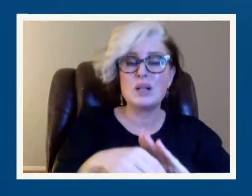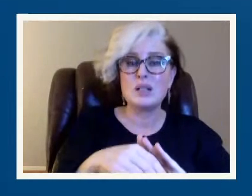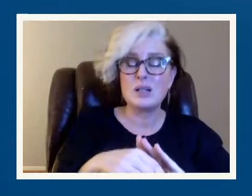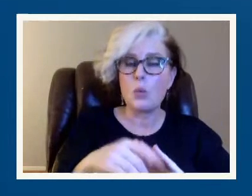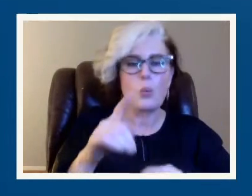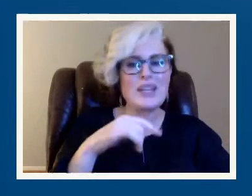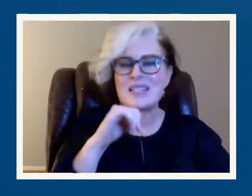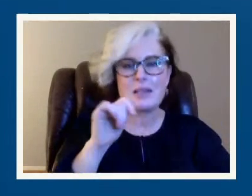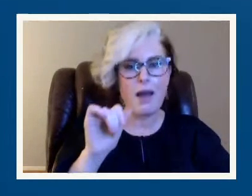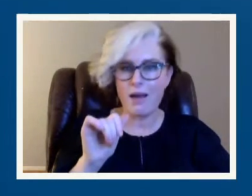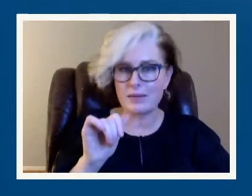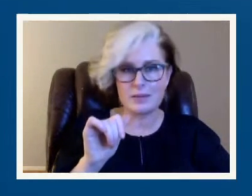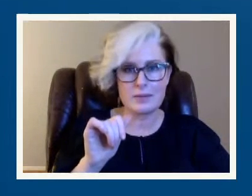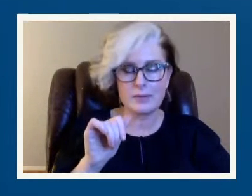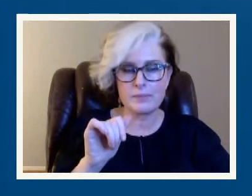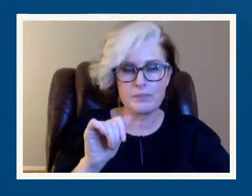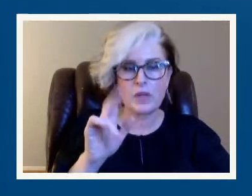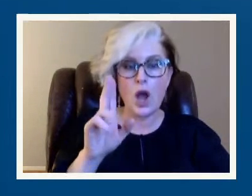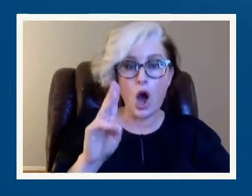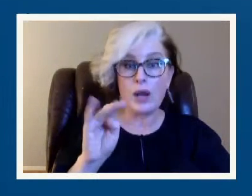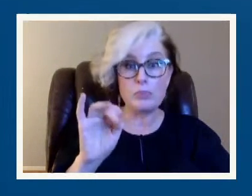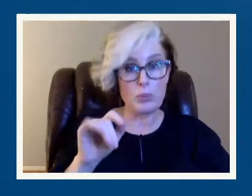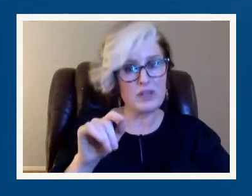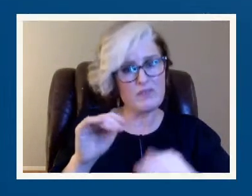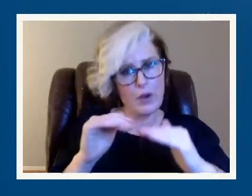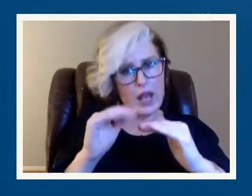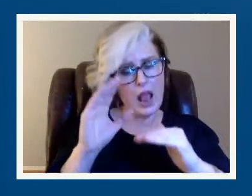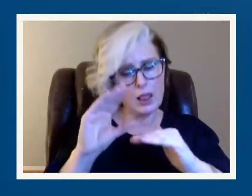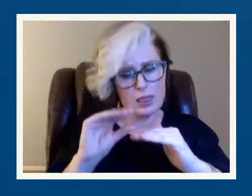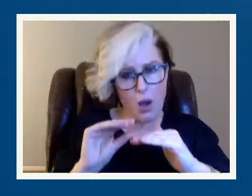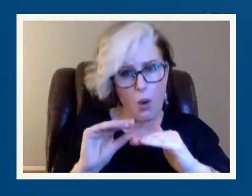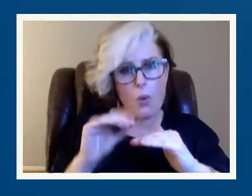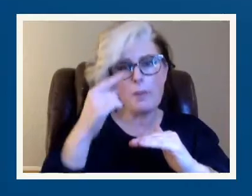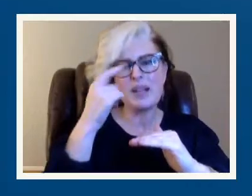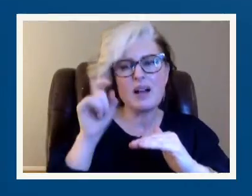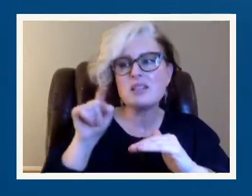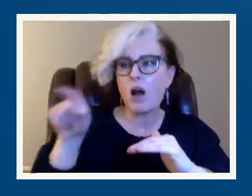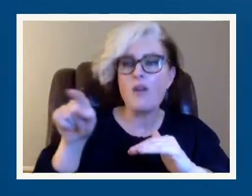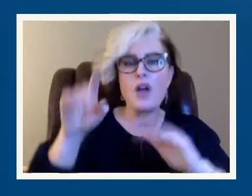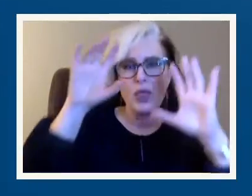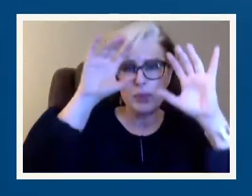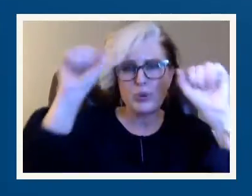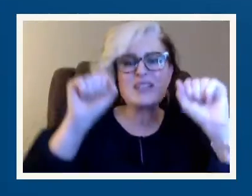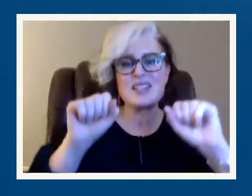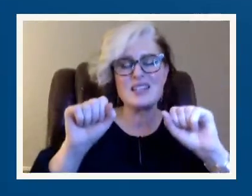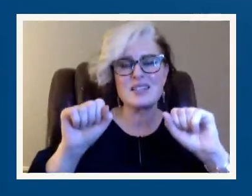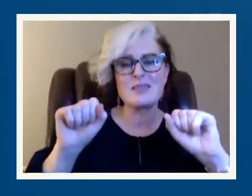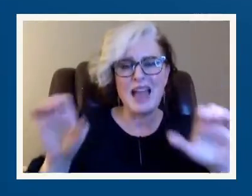not. And unemployment is very low right now because of the actions he took.